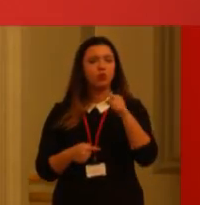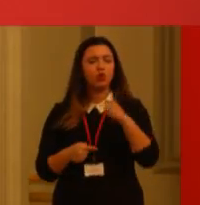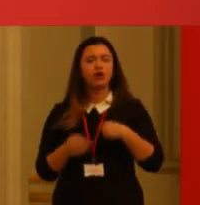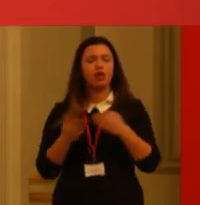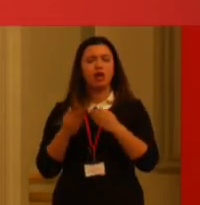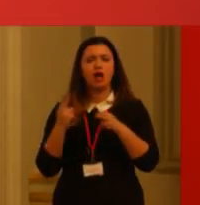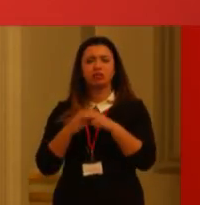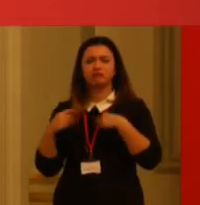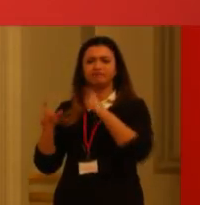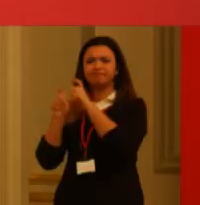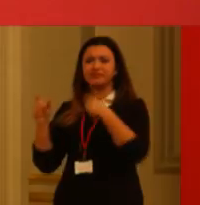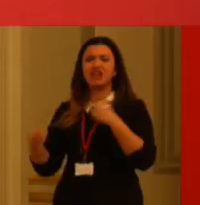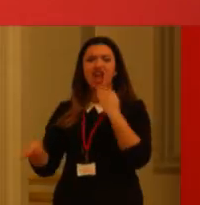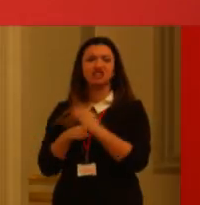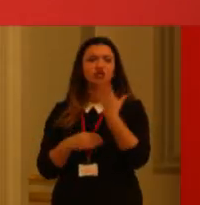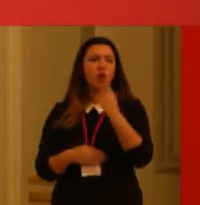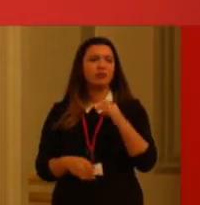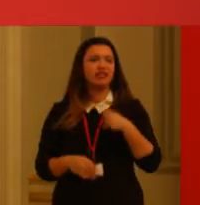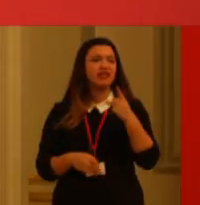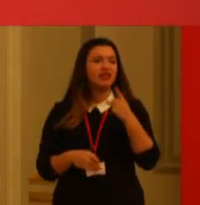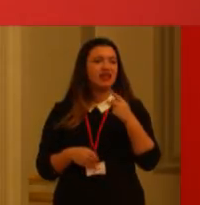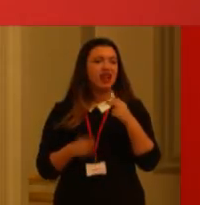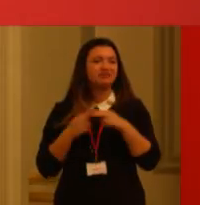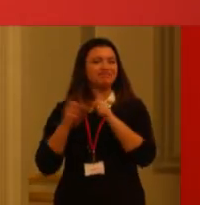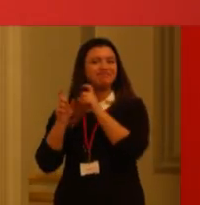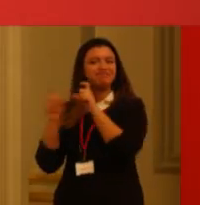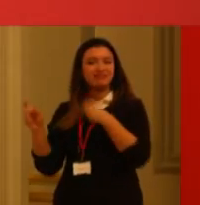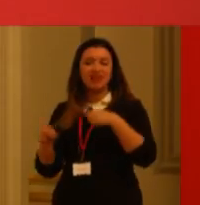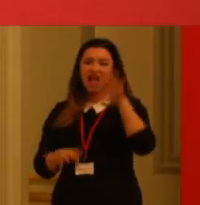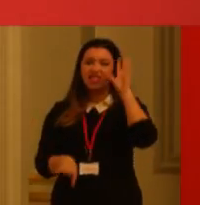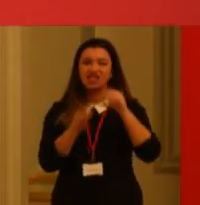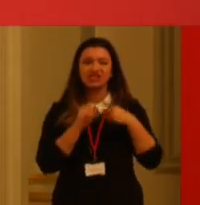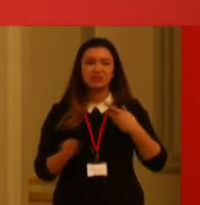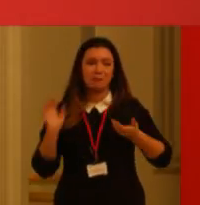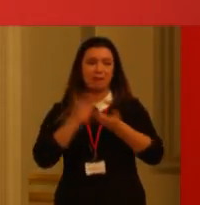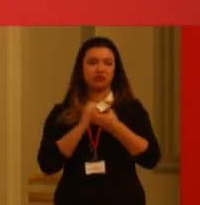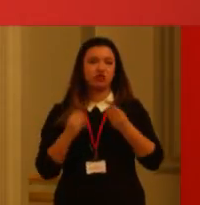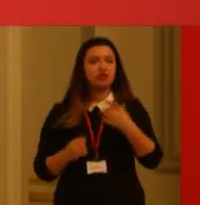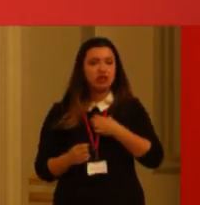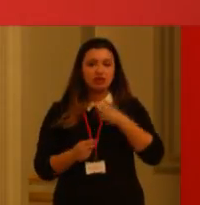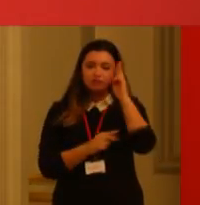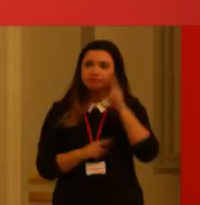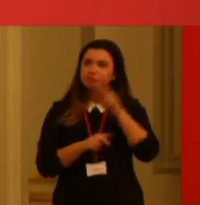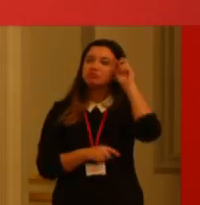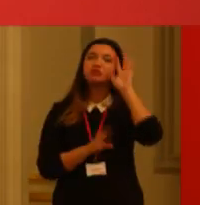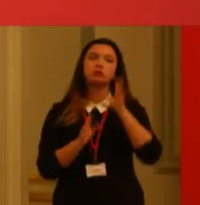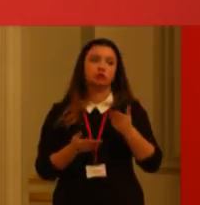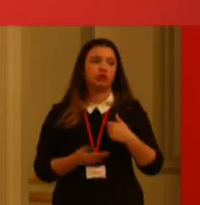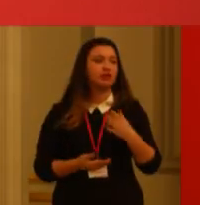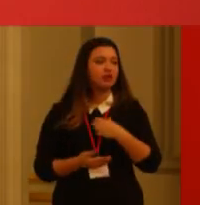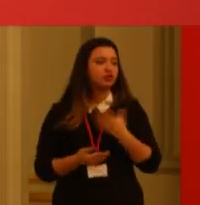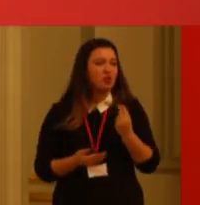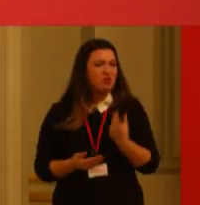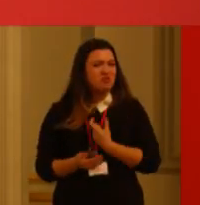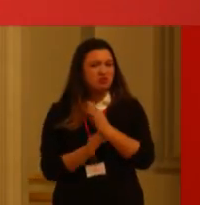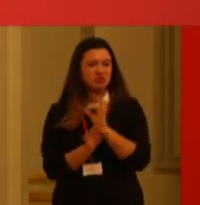around me or in my surrounding, and identities are not equal, and then you associate that with identities,